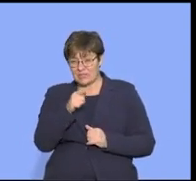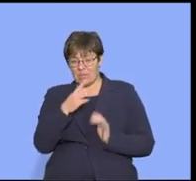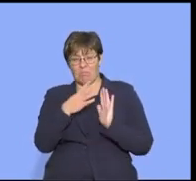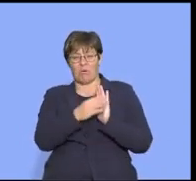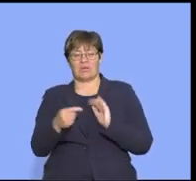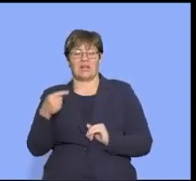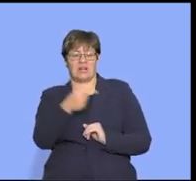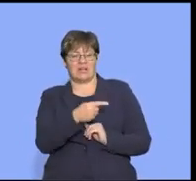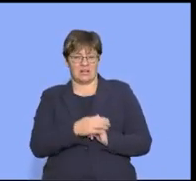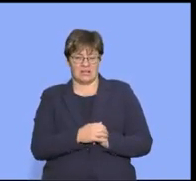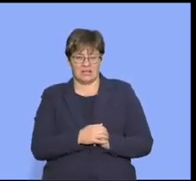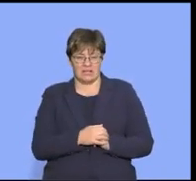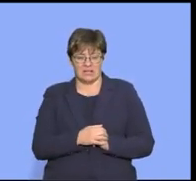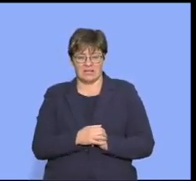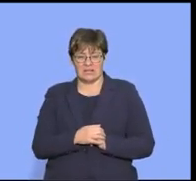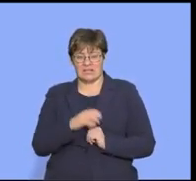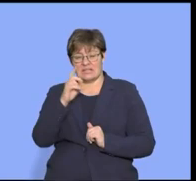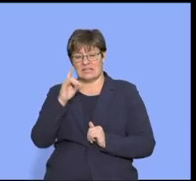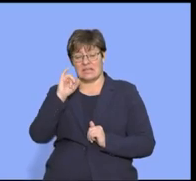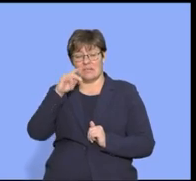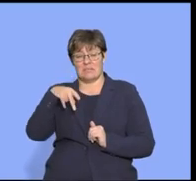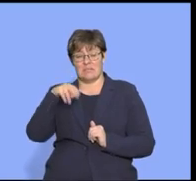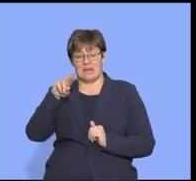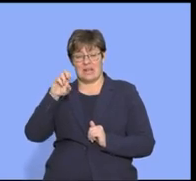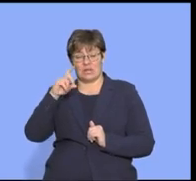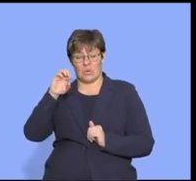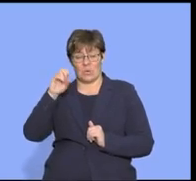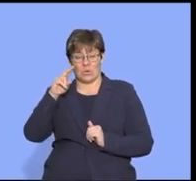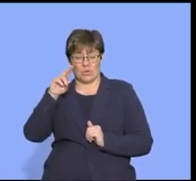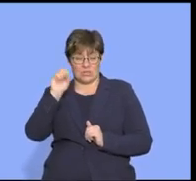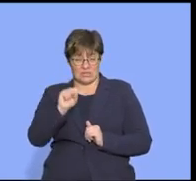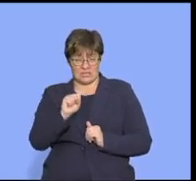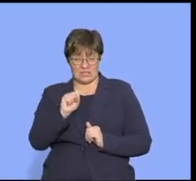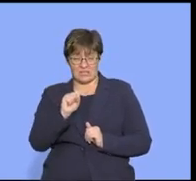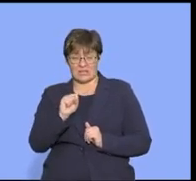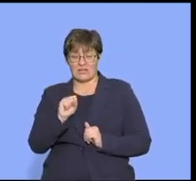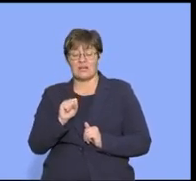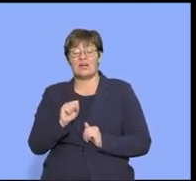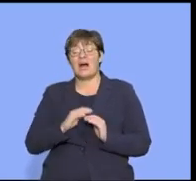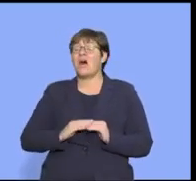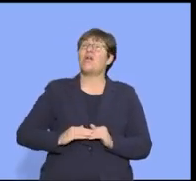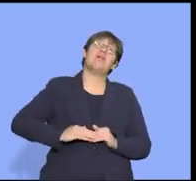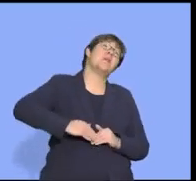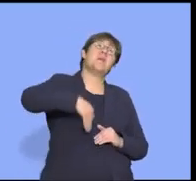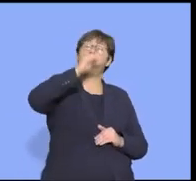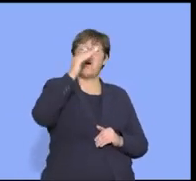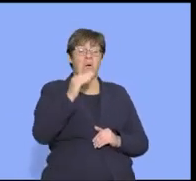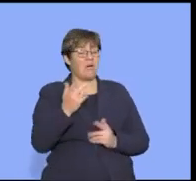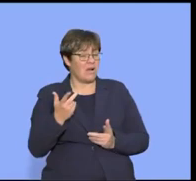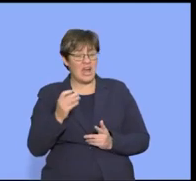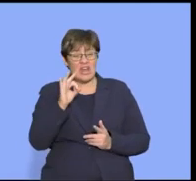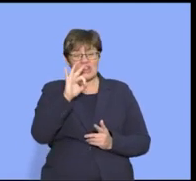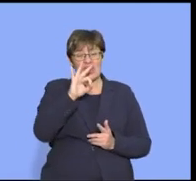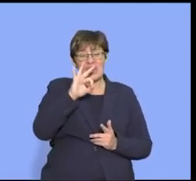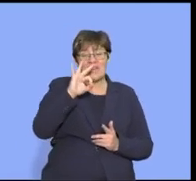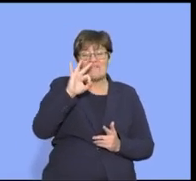a model of a Diplodocus, and it reached up to 35